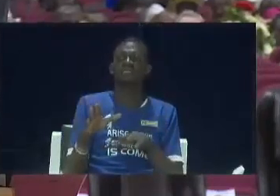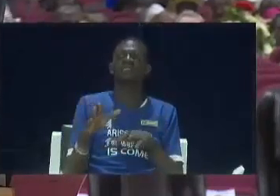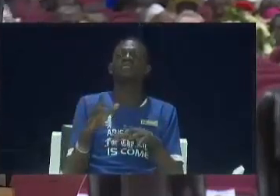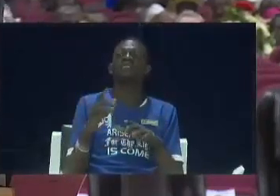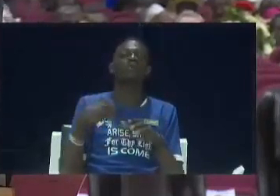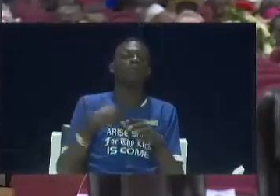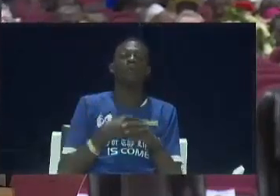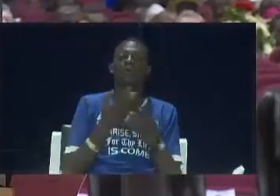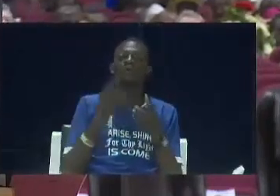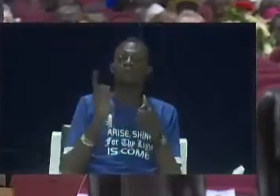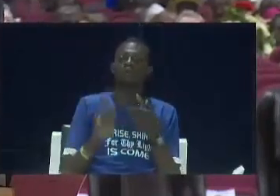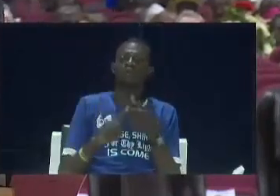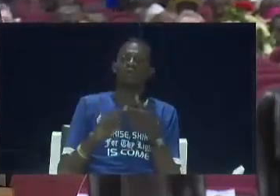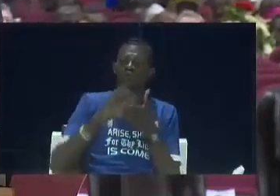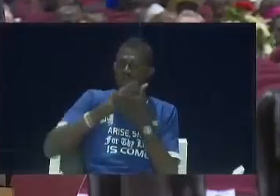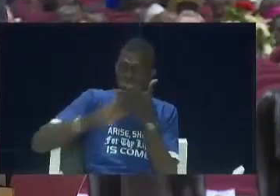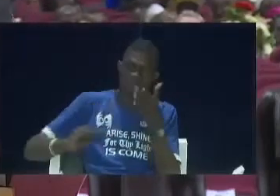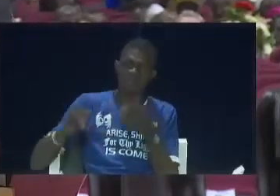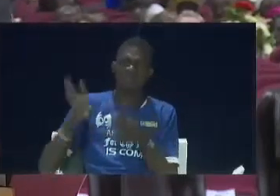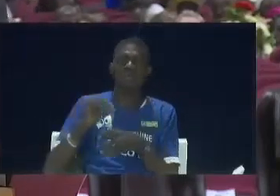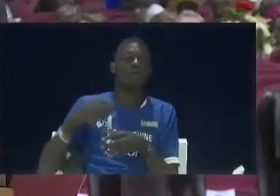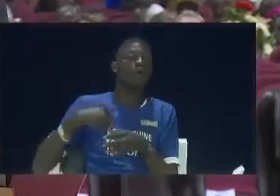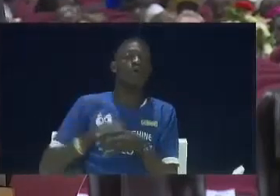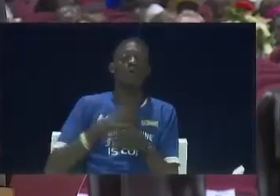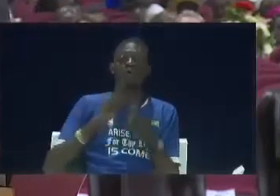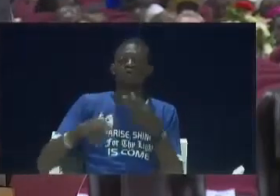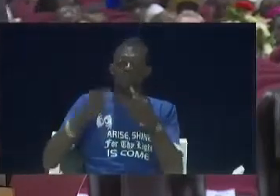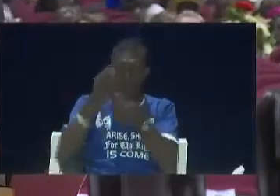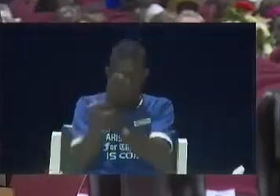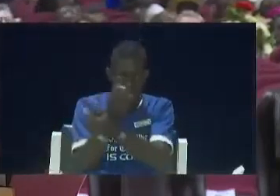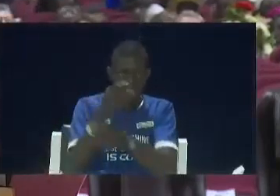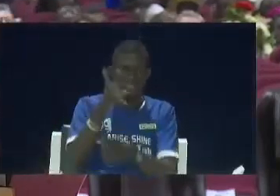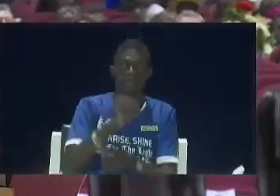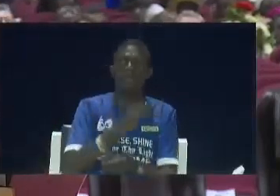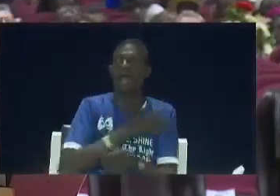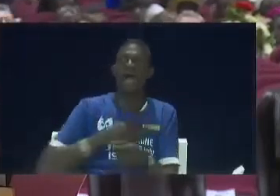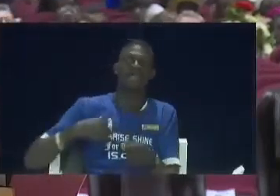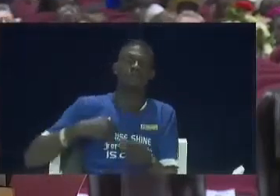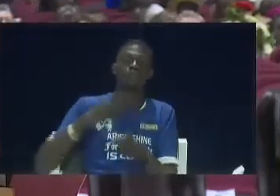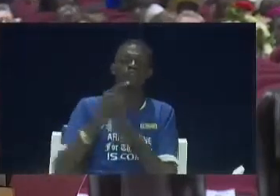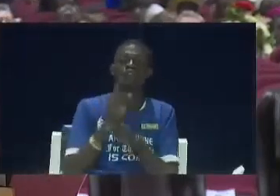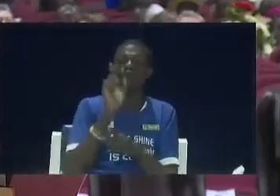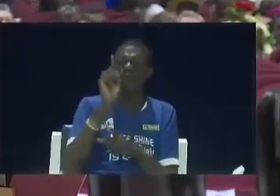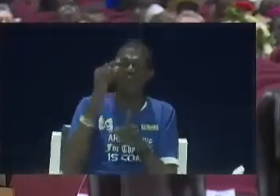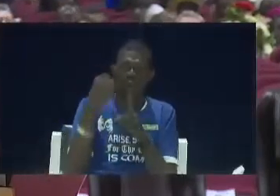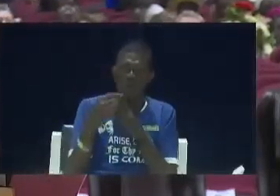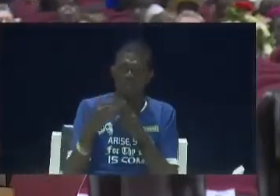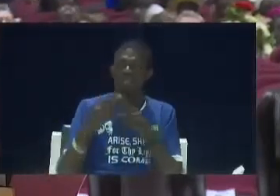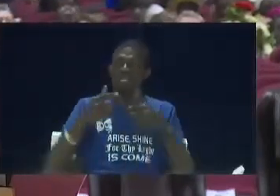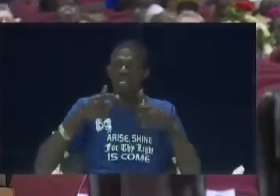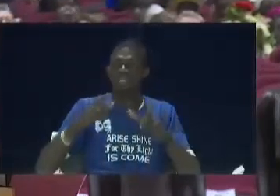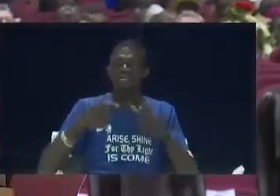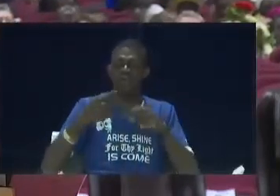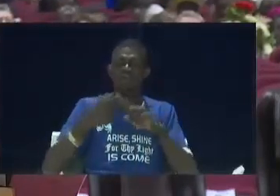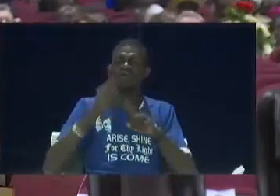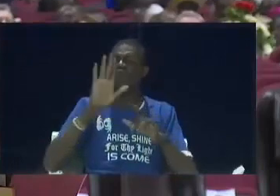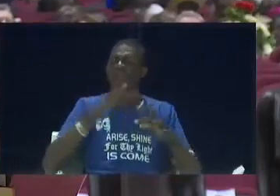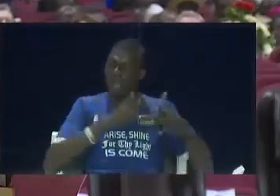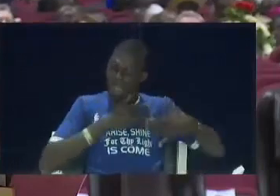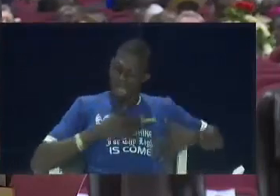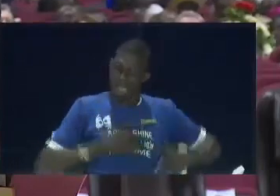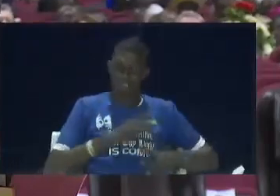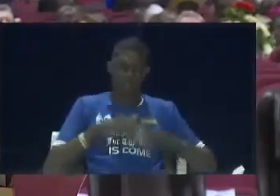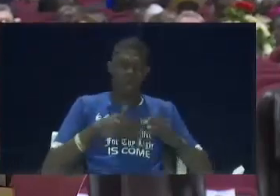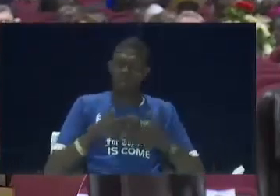to prohibit them. We want to bind them. And you just say one word. Let it come from your heart. All